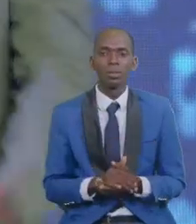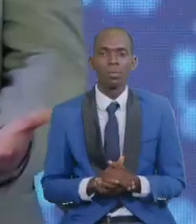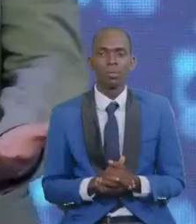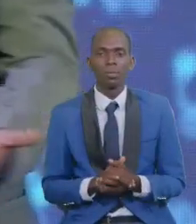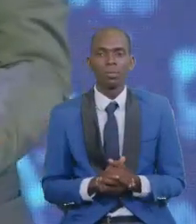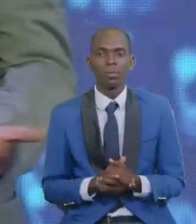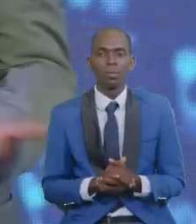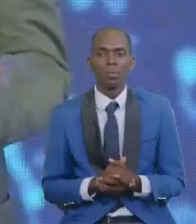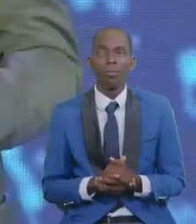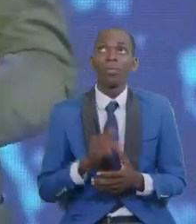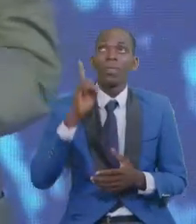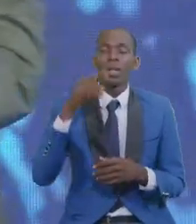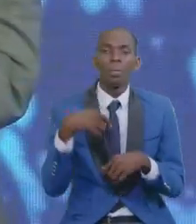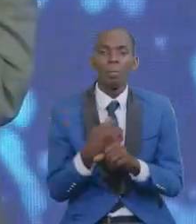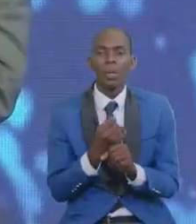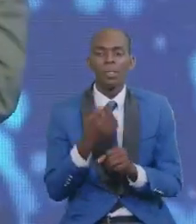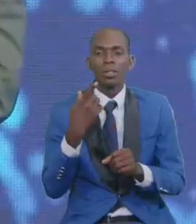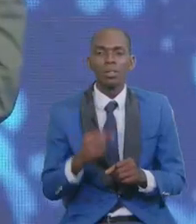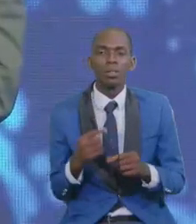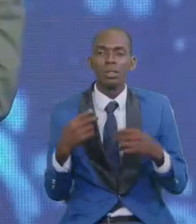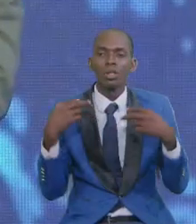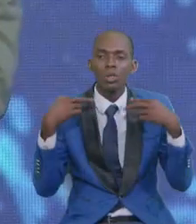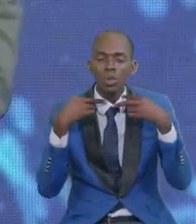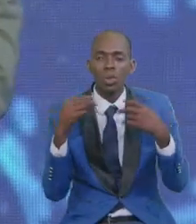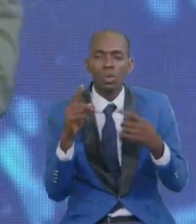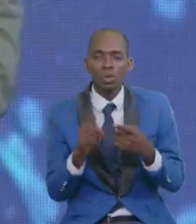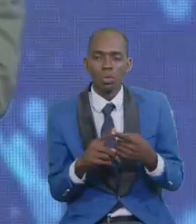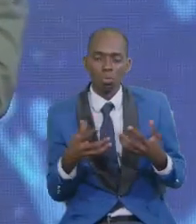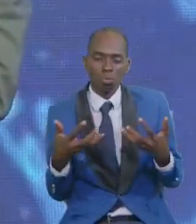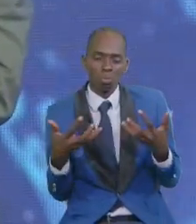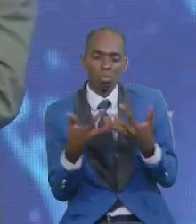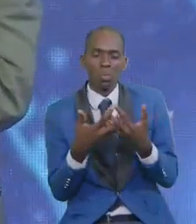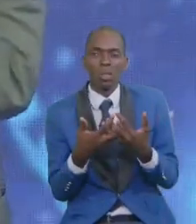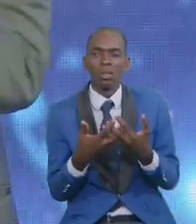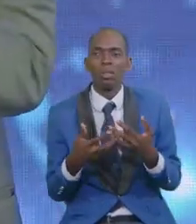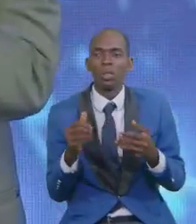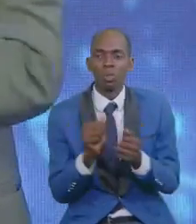He makes the yoke to align with the duty and the